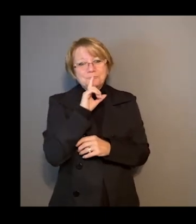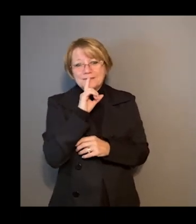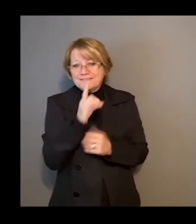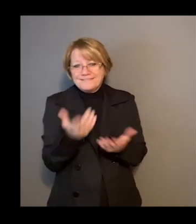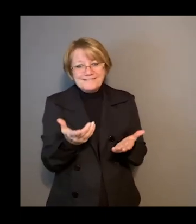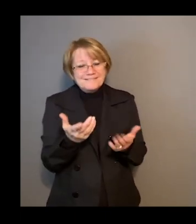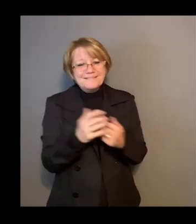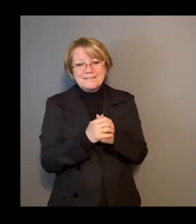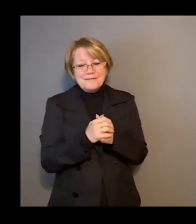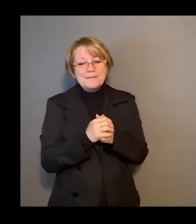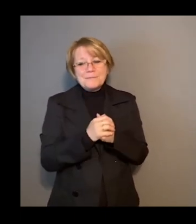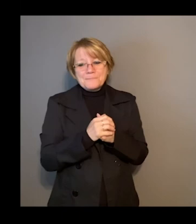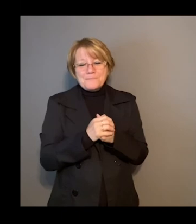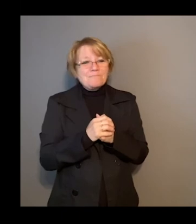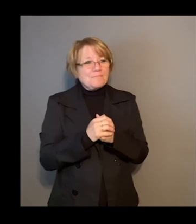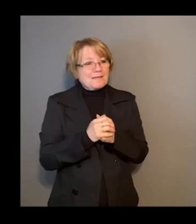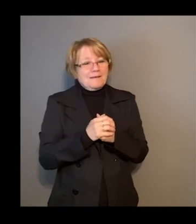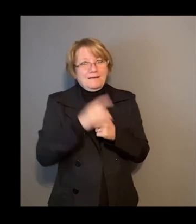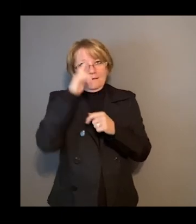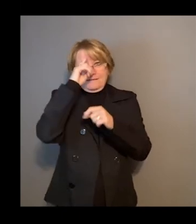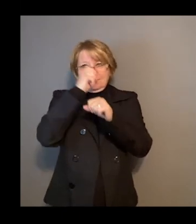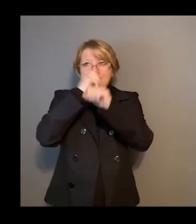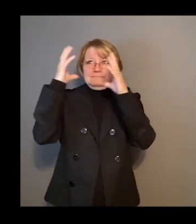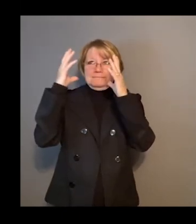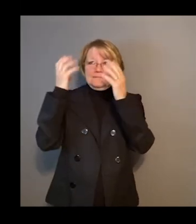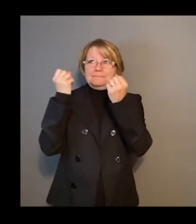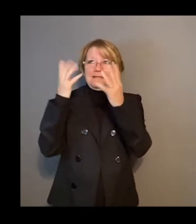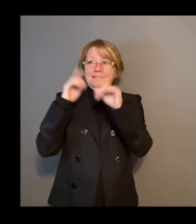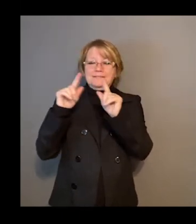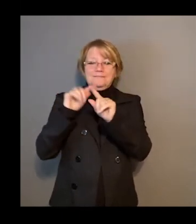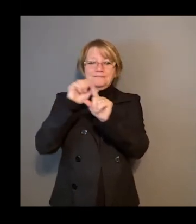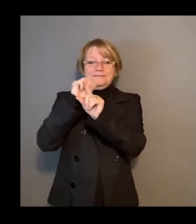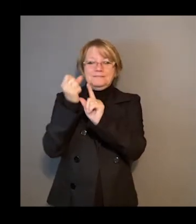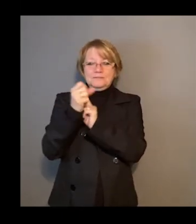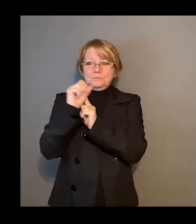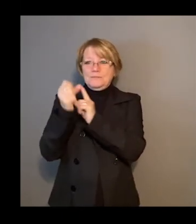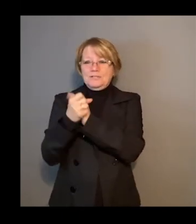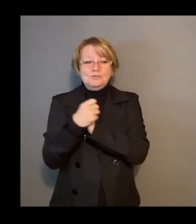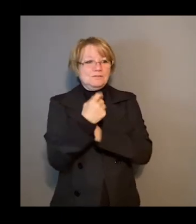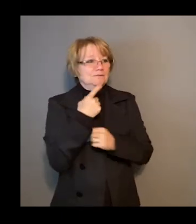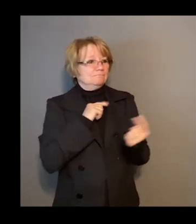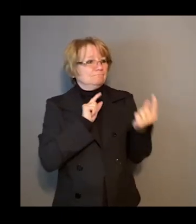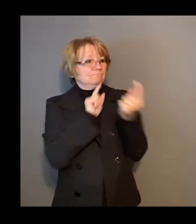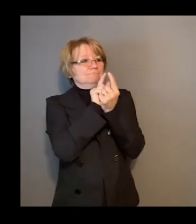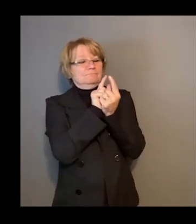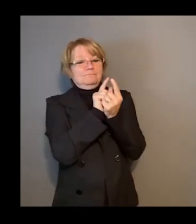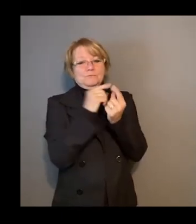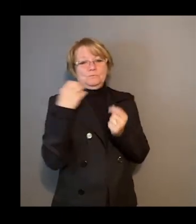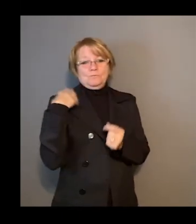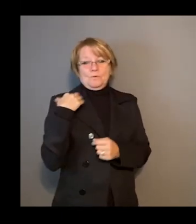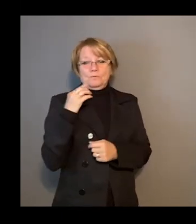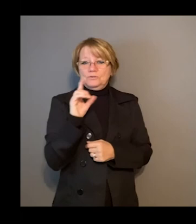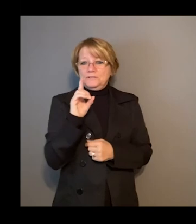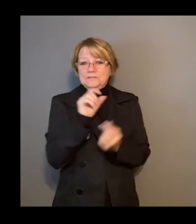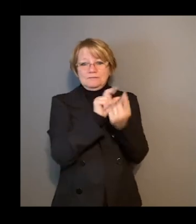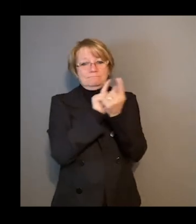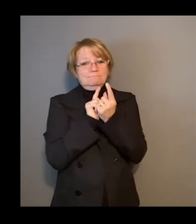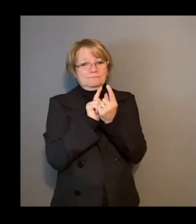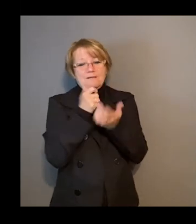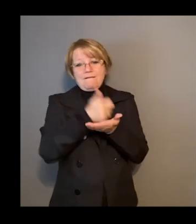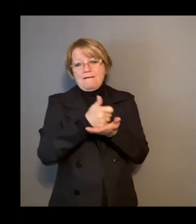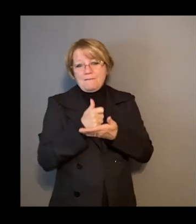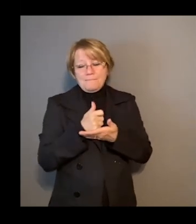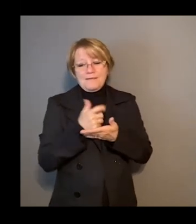in and it, that made me look at things differently and think about things differently. And when I needed to clear my head and a clear view of